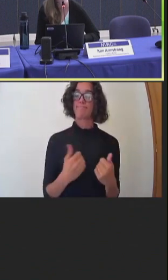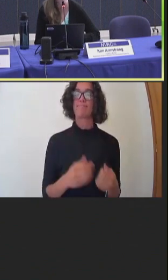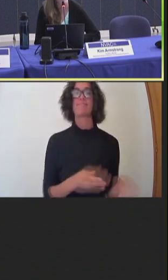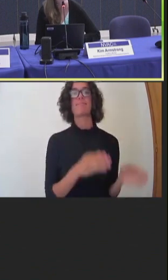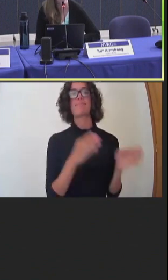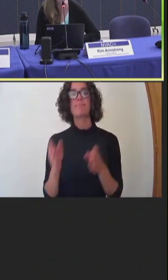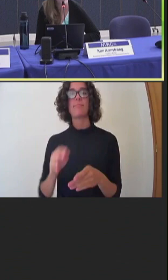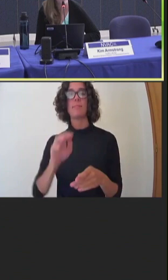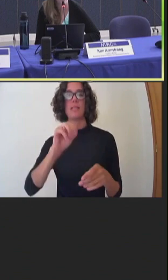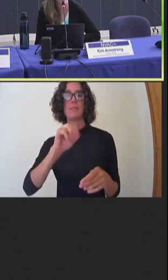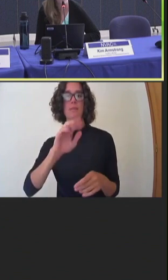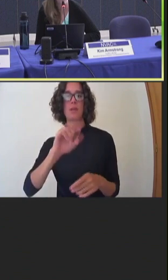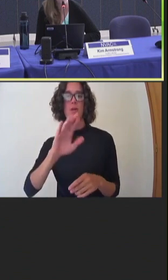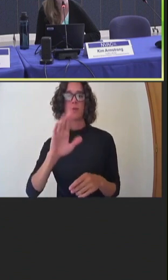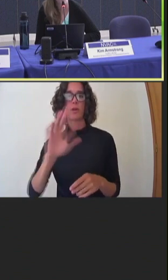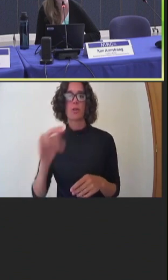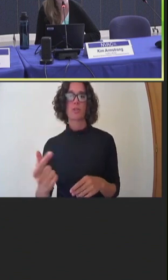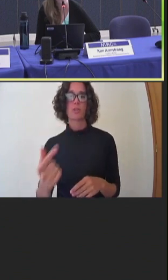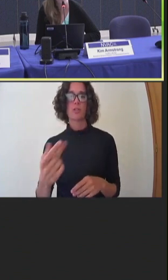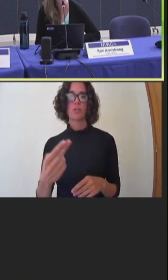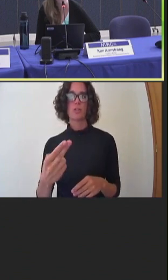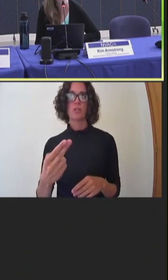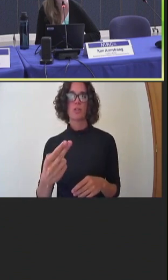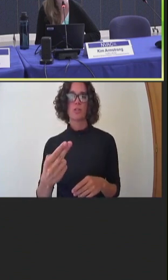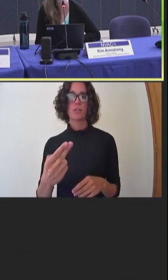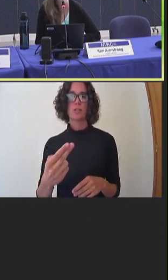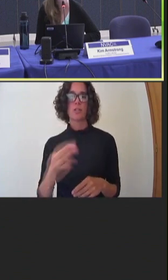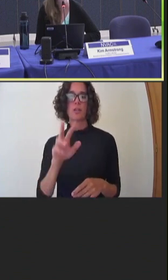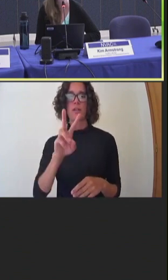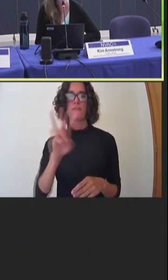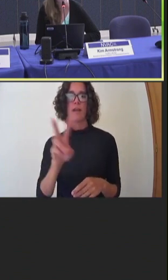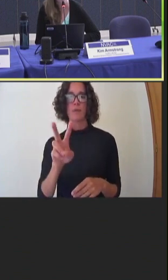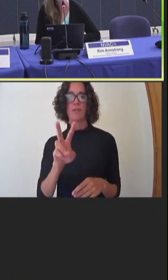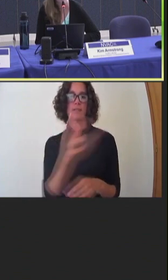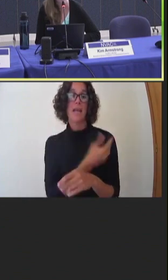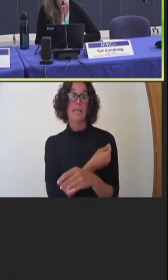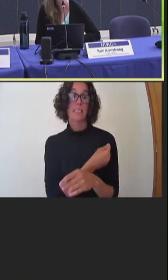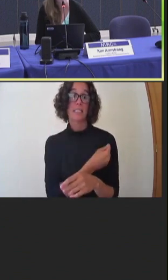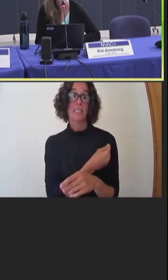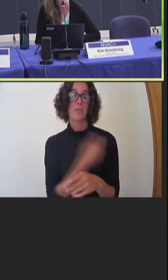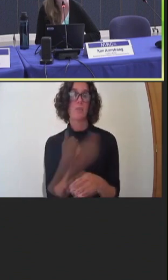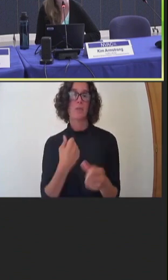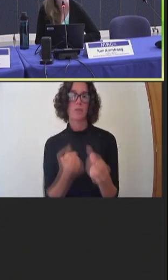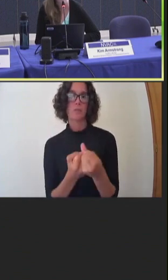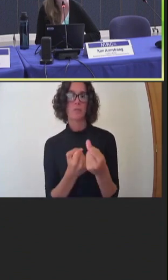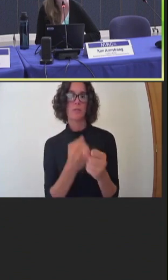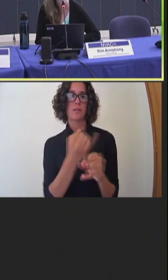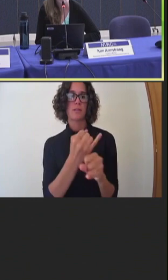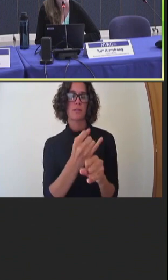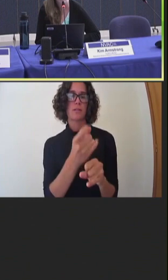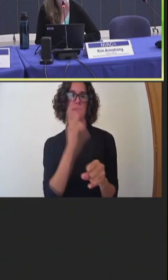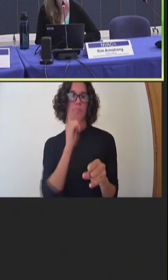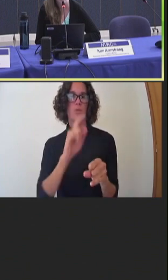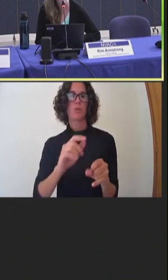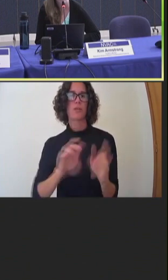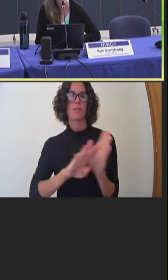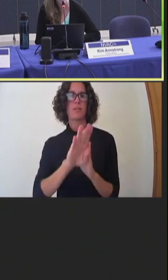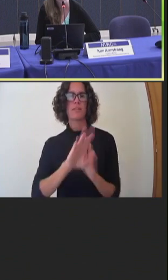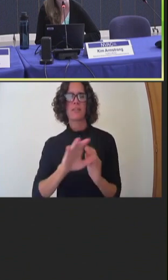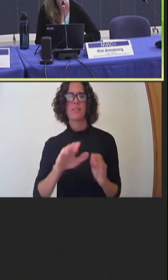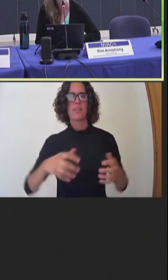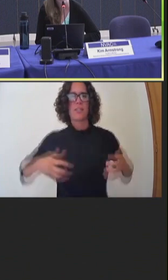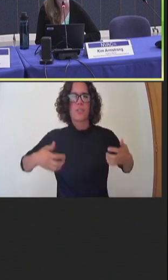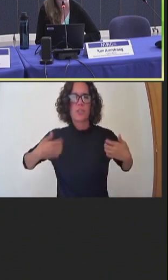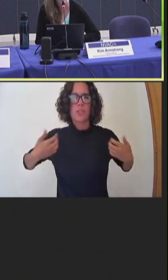Marburg virus vaccine front, we are supporting the Sabin Vaccine Institute for development of a chimp-ad3